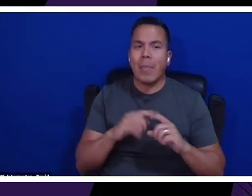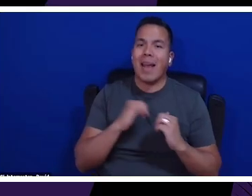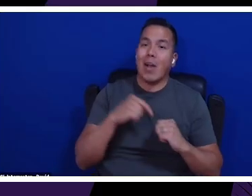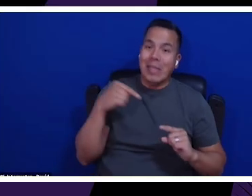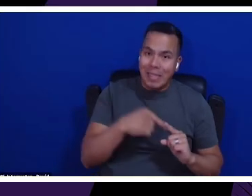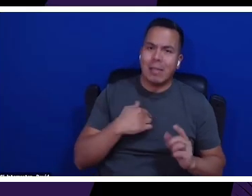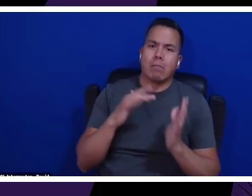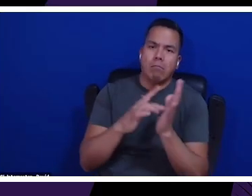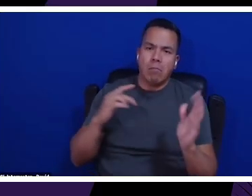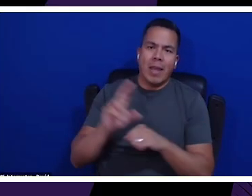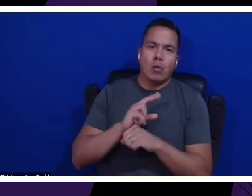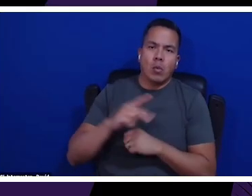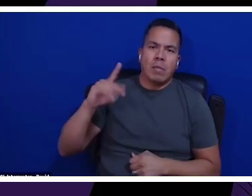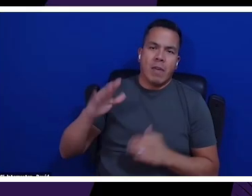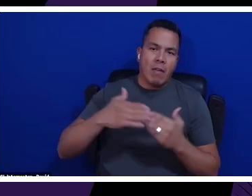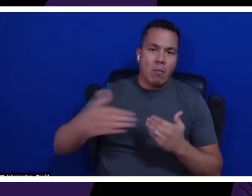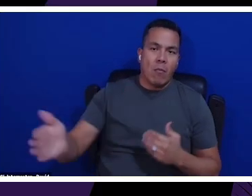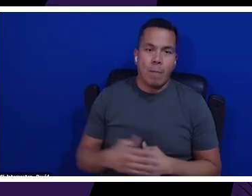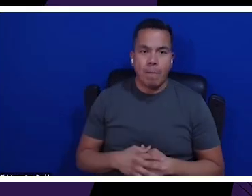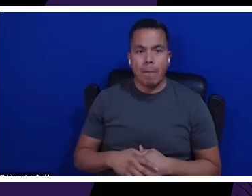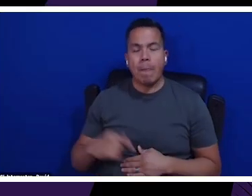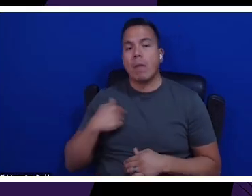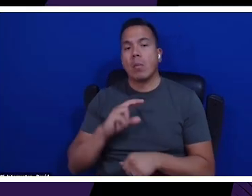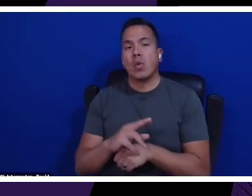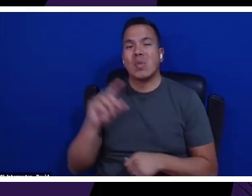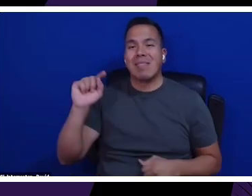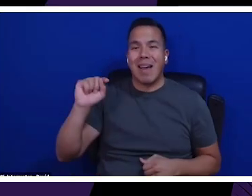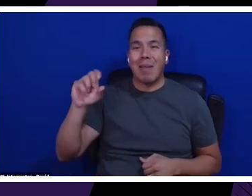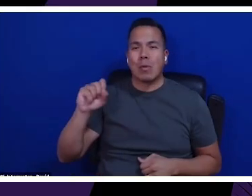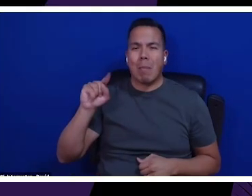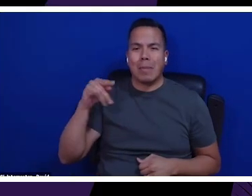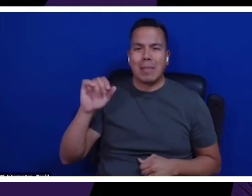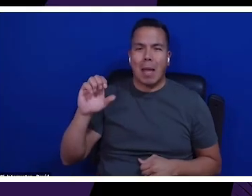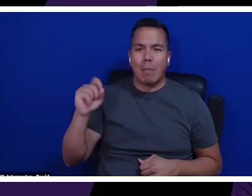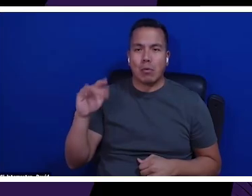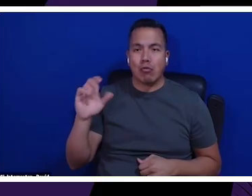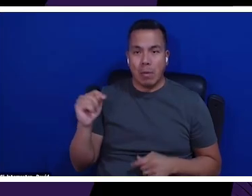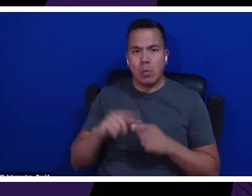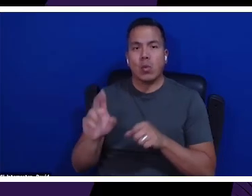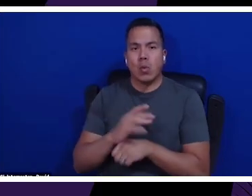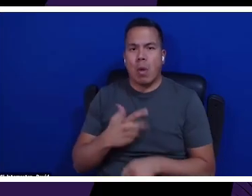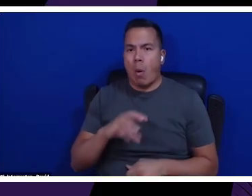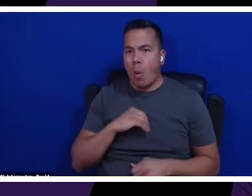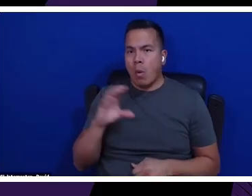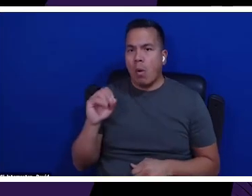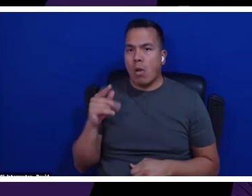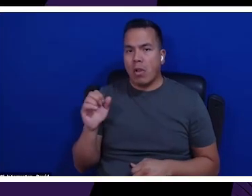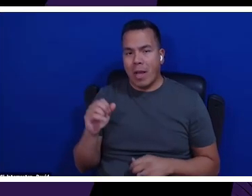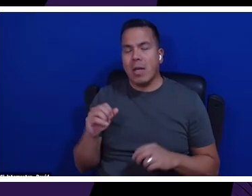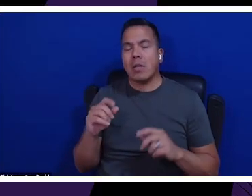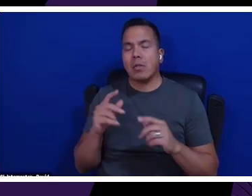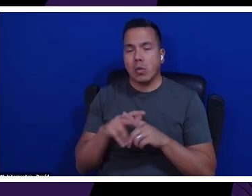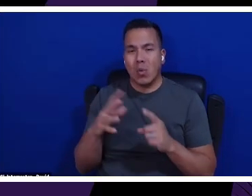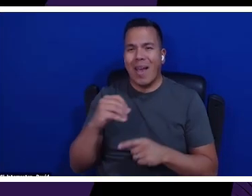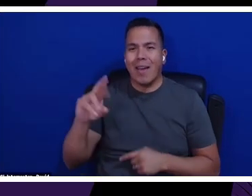forward. We used TypeScript to create our own collage tool and React to create the user interface